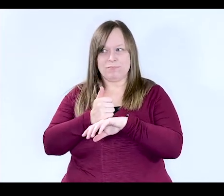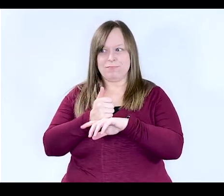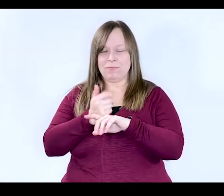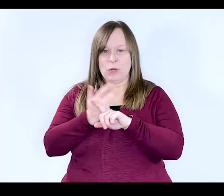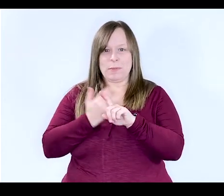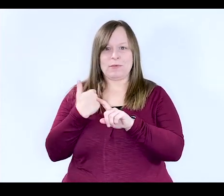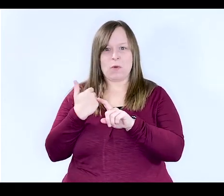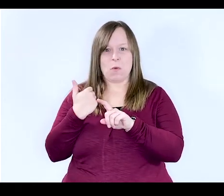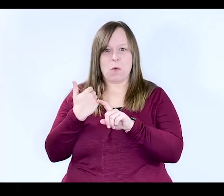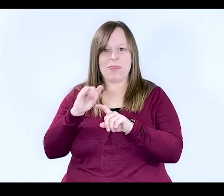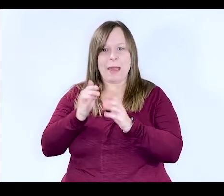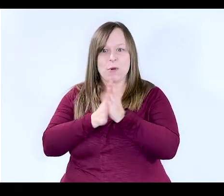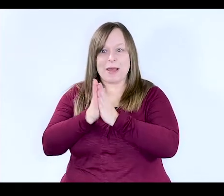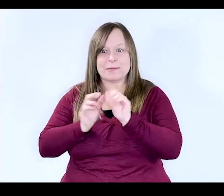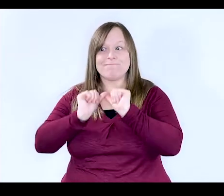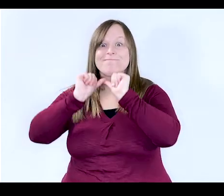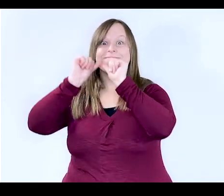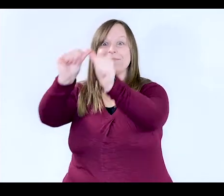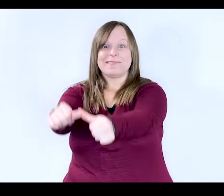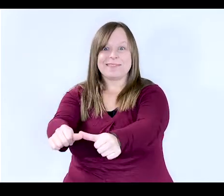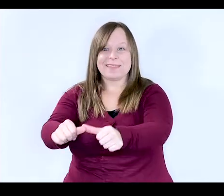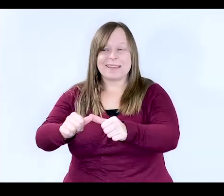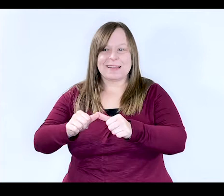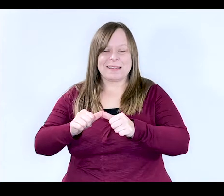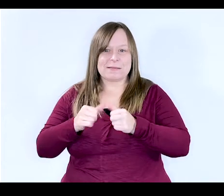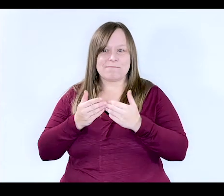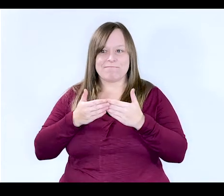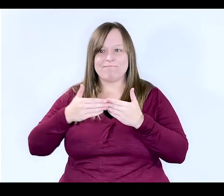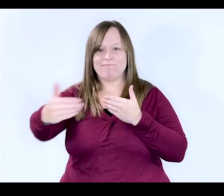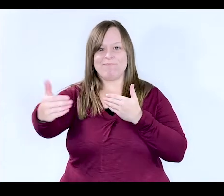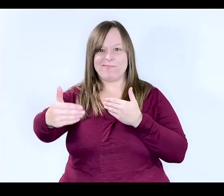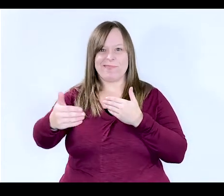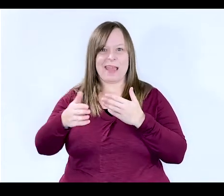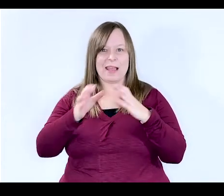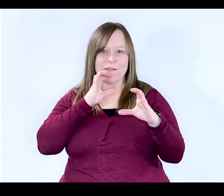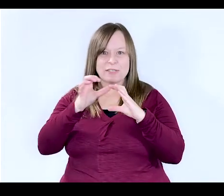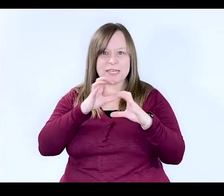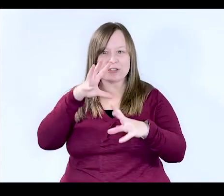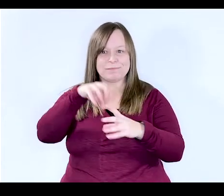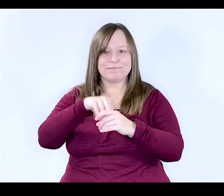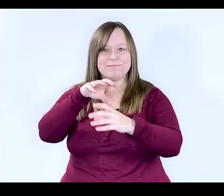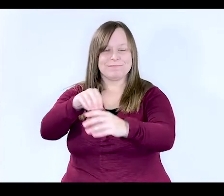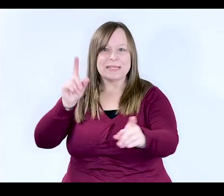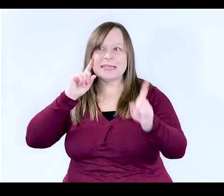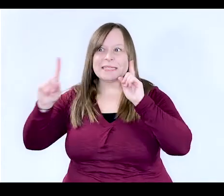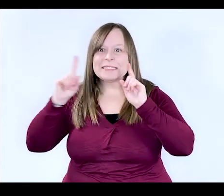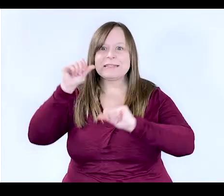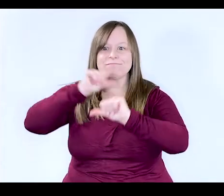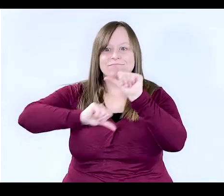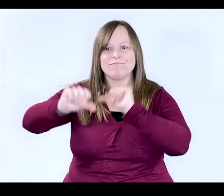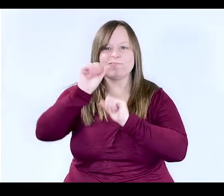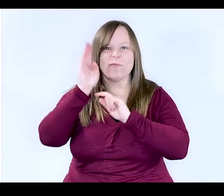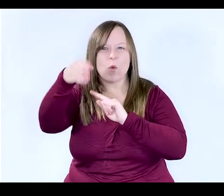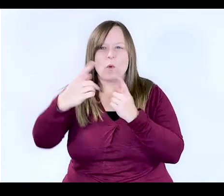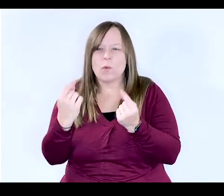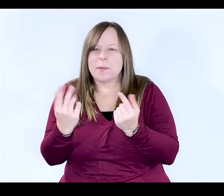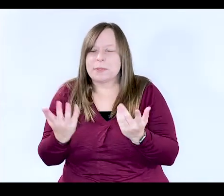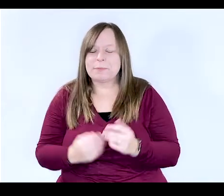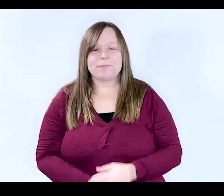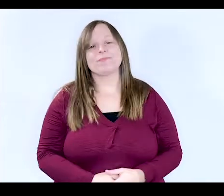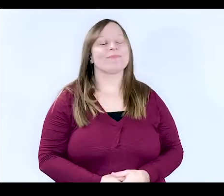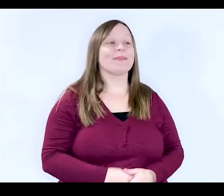decided to, hold on to that momentum and really continue to move the conversation and the listening